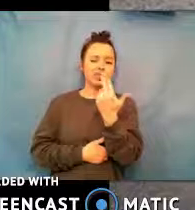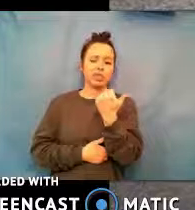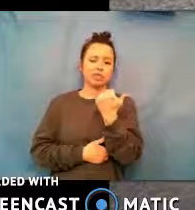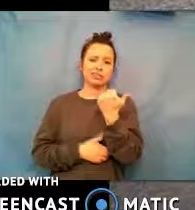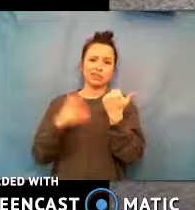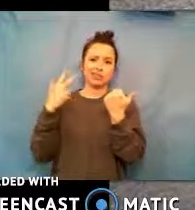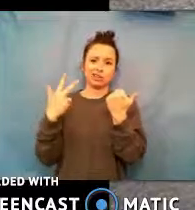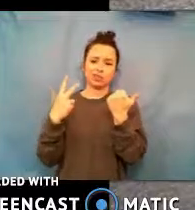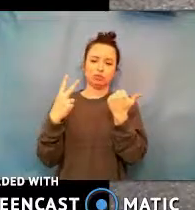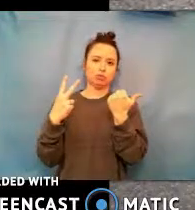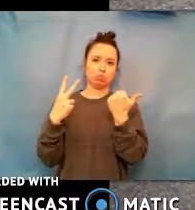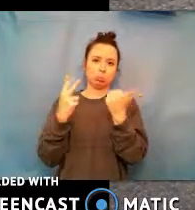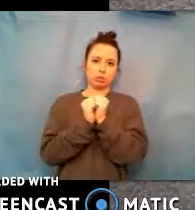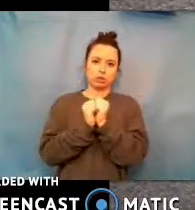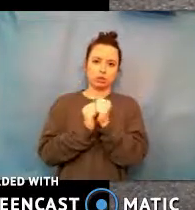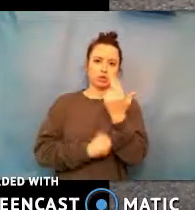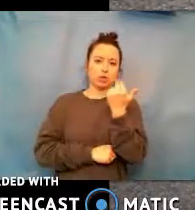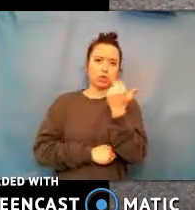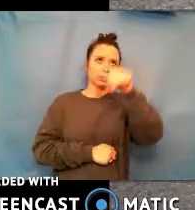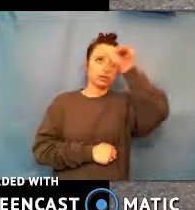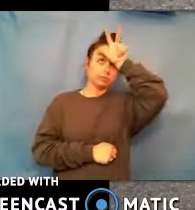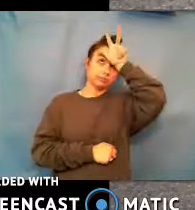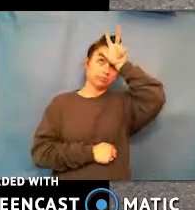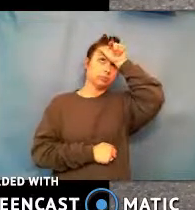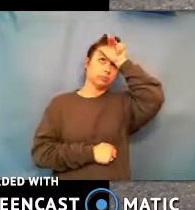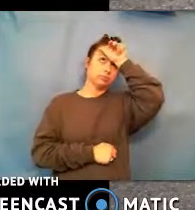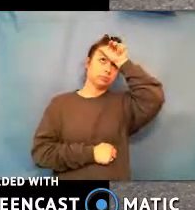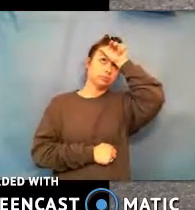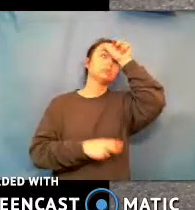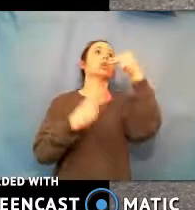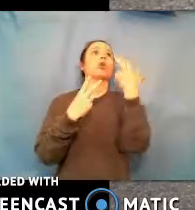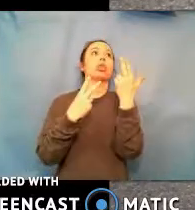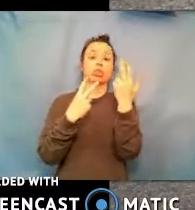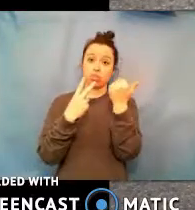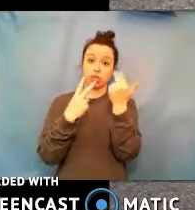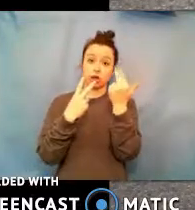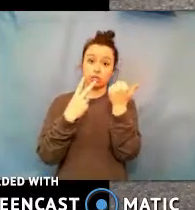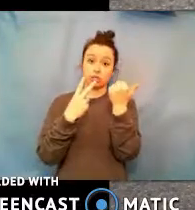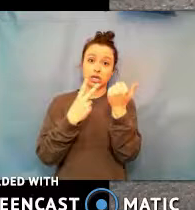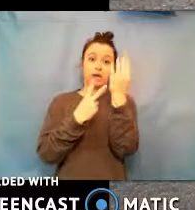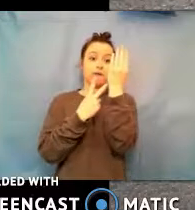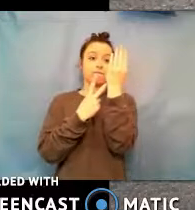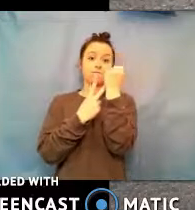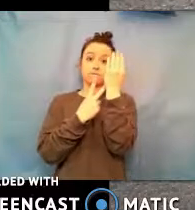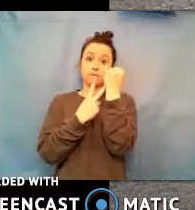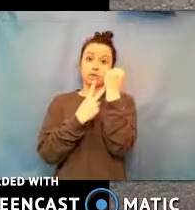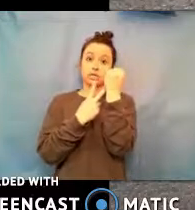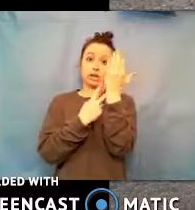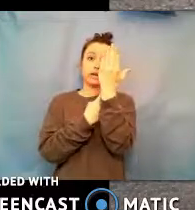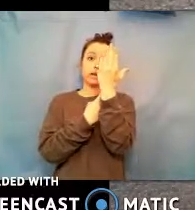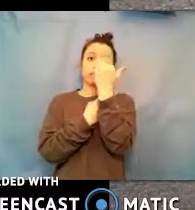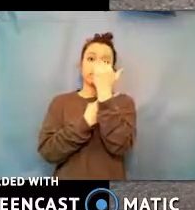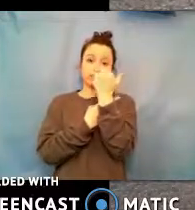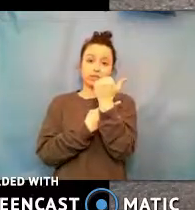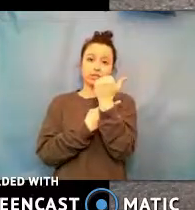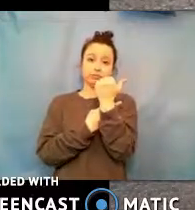plus 2. I'm going to hold 13 in my head and count 2 more. Ready? So 13,